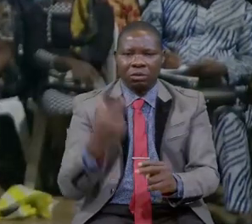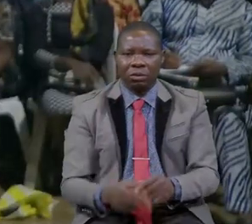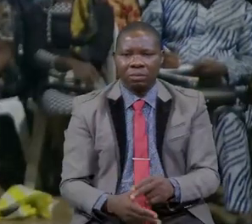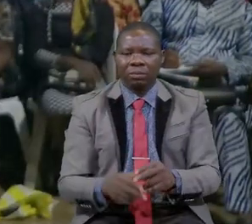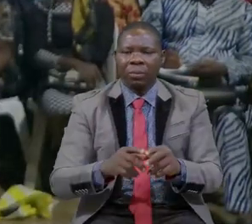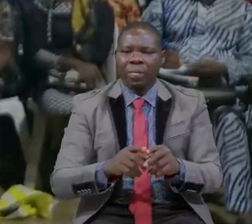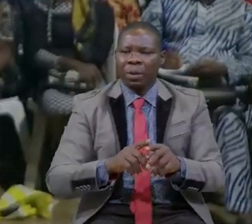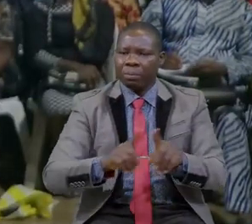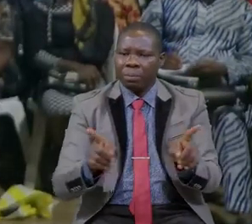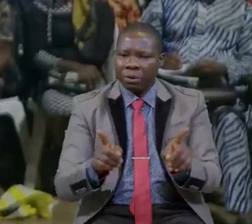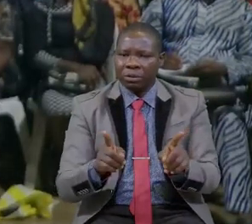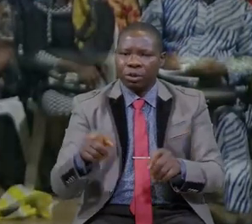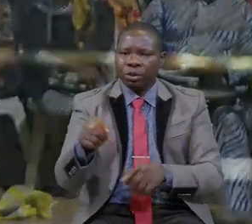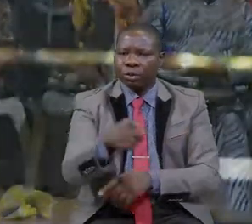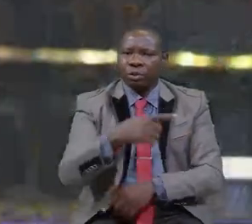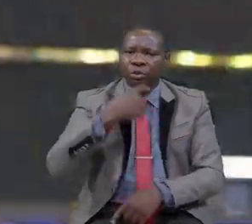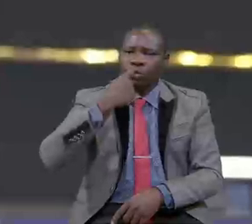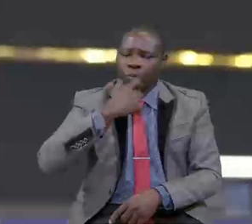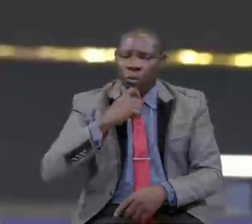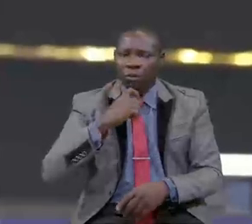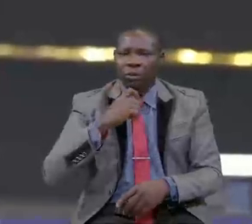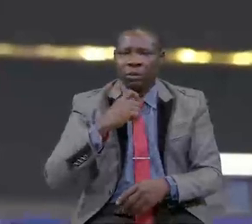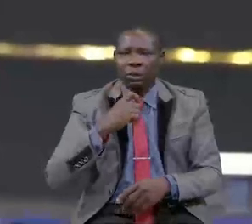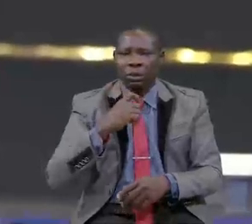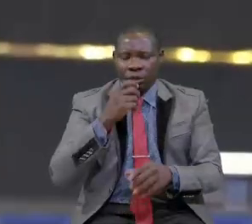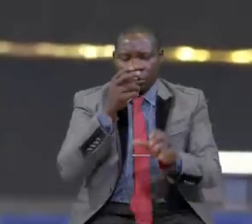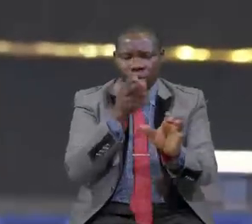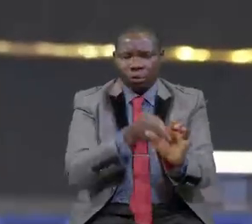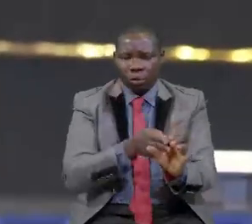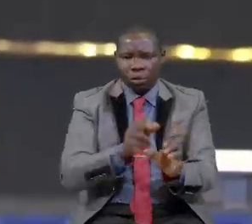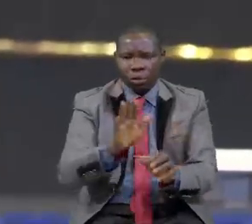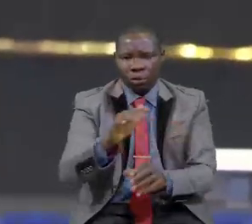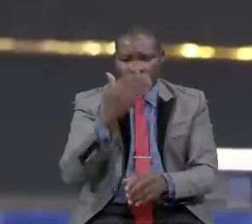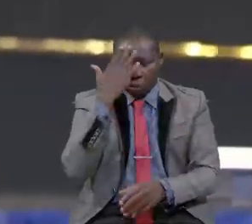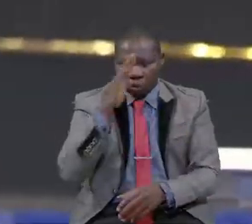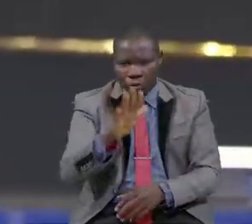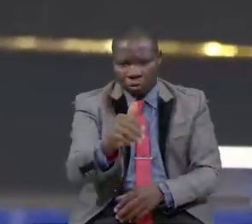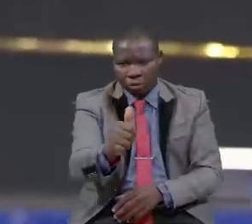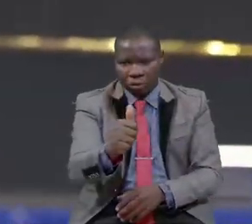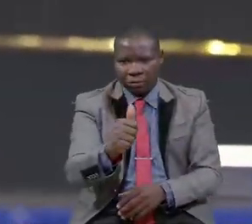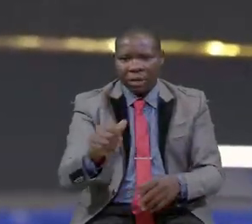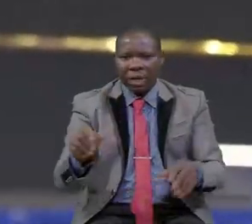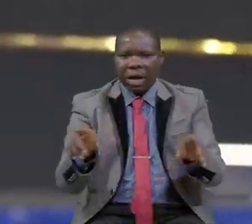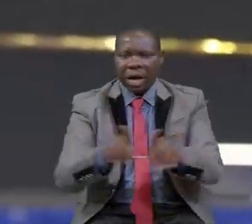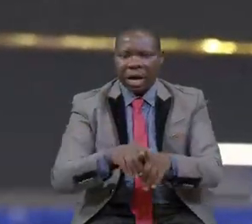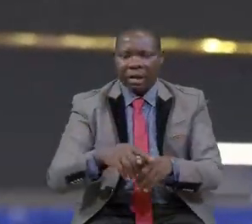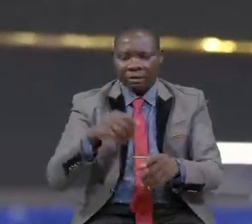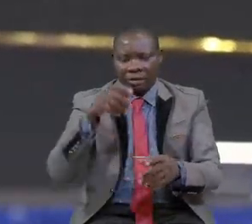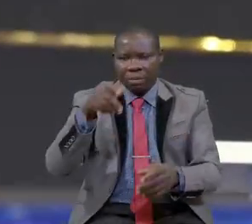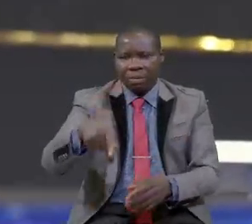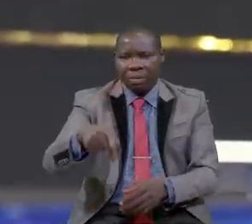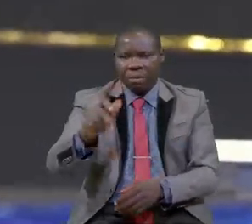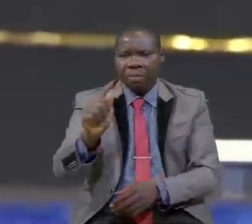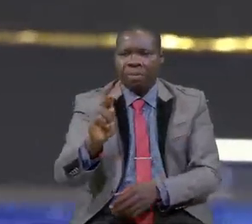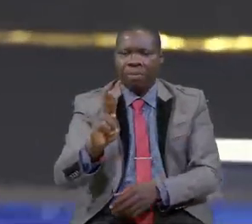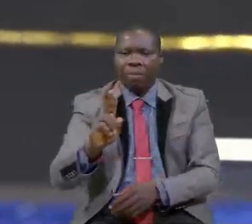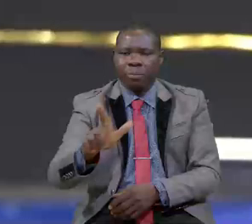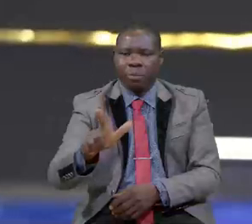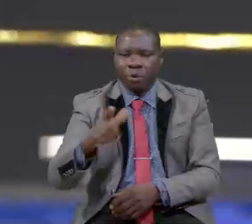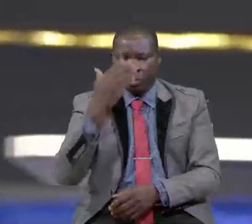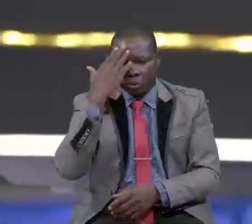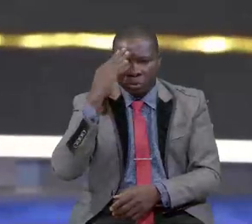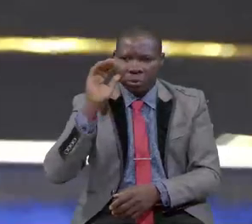But you must identify yourself like Paul identified himself. And he said, yes,